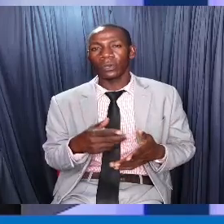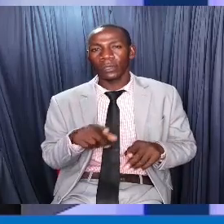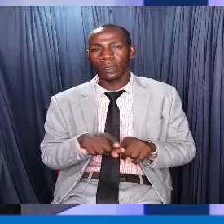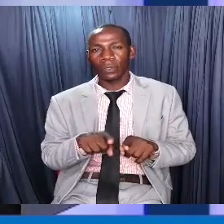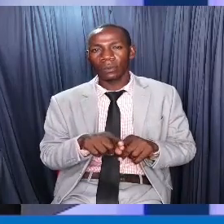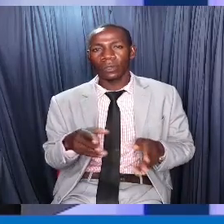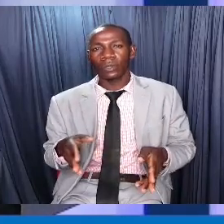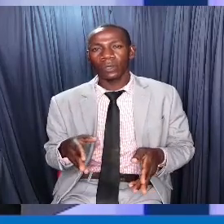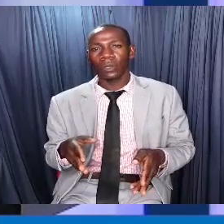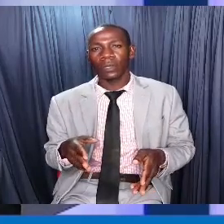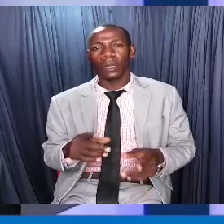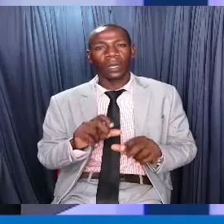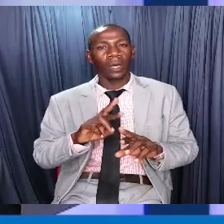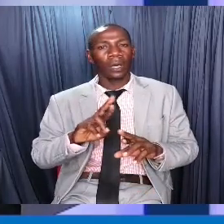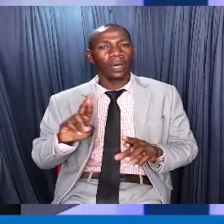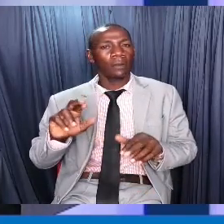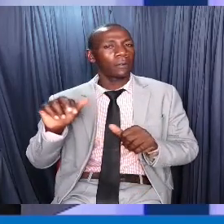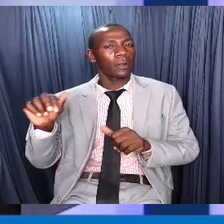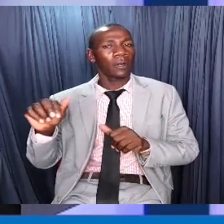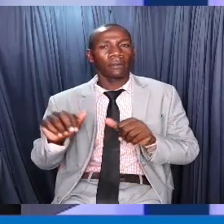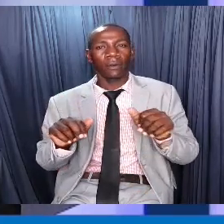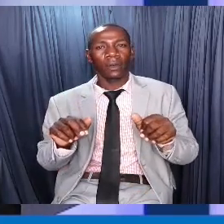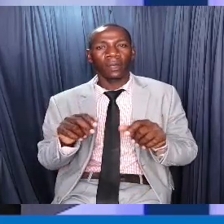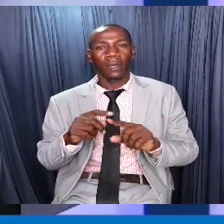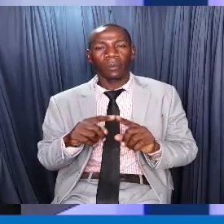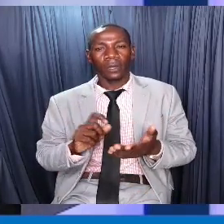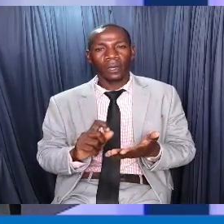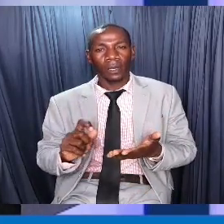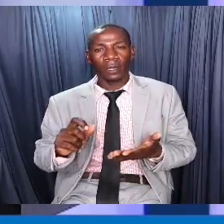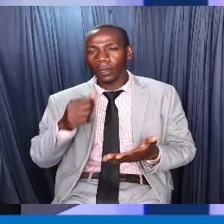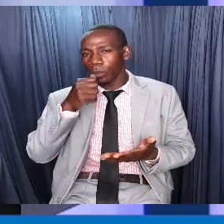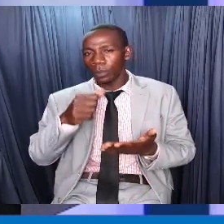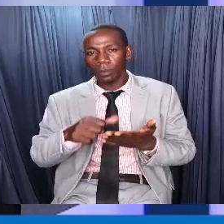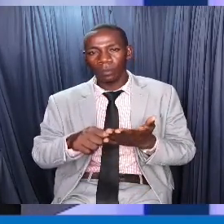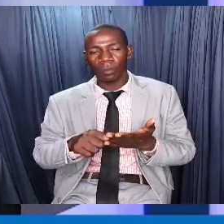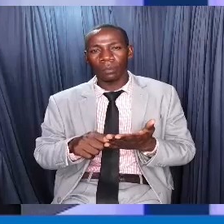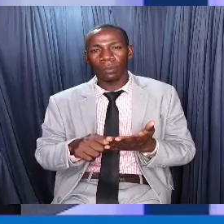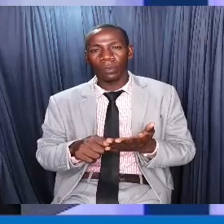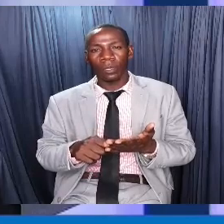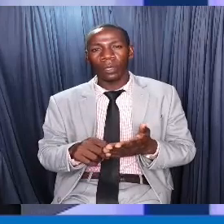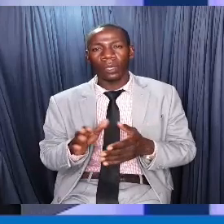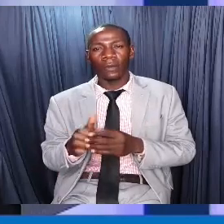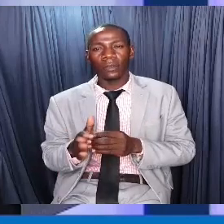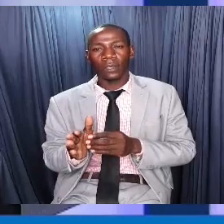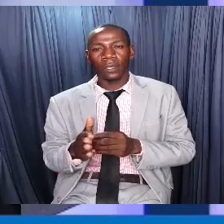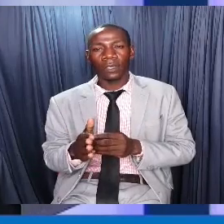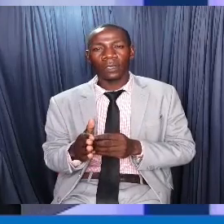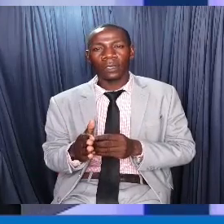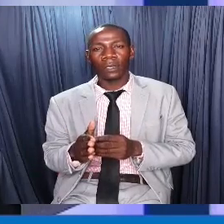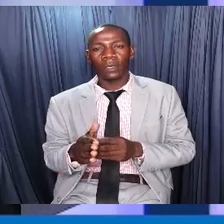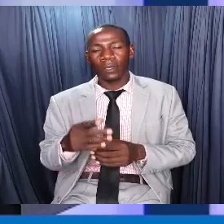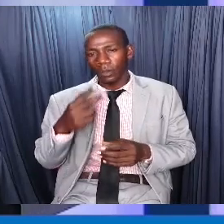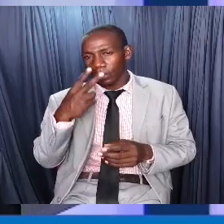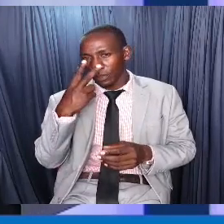sasa. Right now. Wako kule mbalimbali. They are very far. Lakini wanaandika barua zao. But they write their prayer request. Kile kifika Alhamisi. Every Thursday. Unakuta